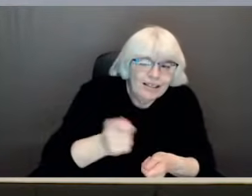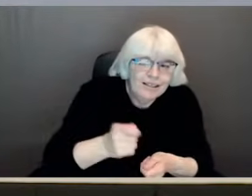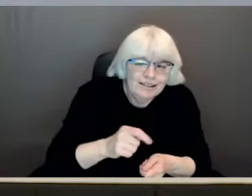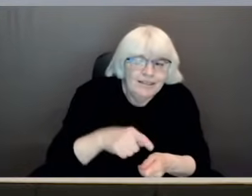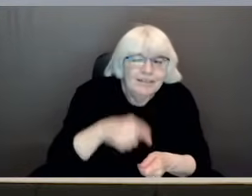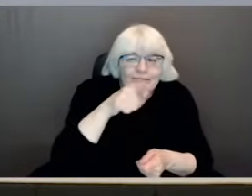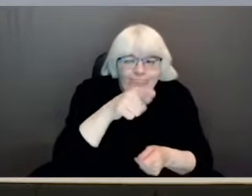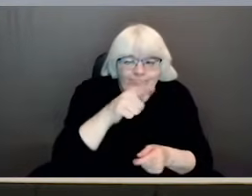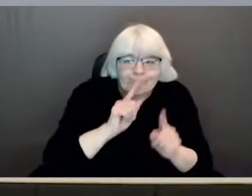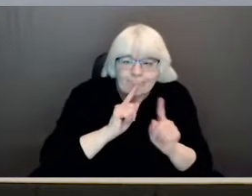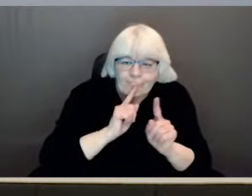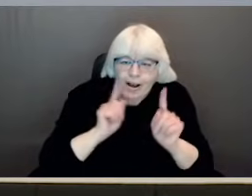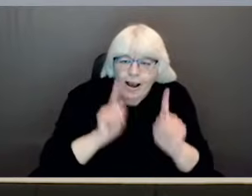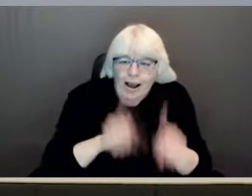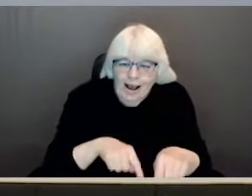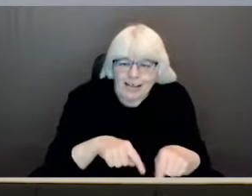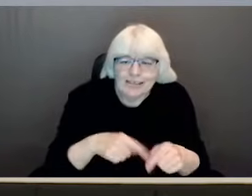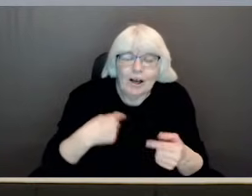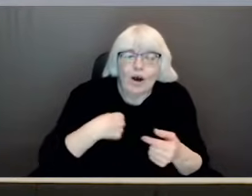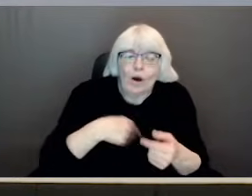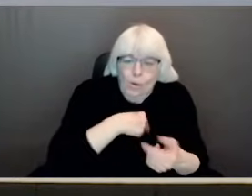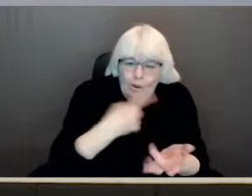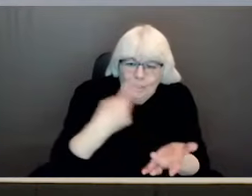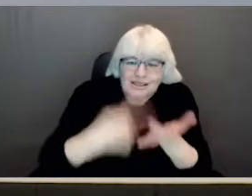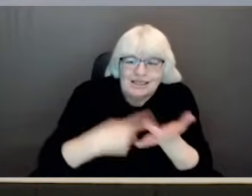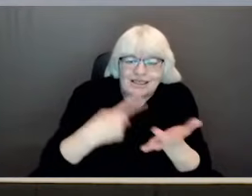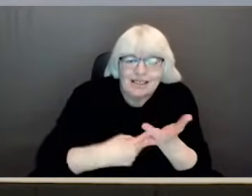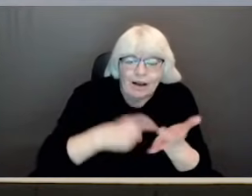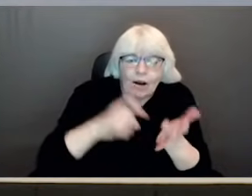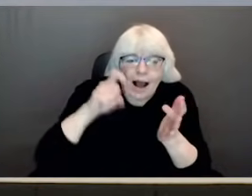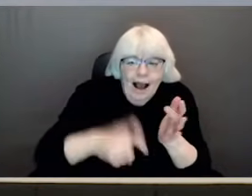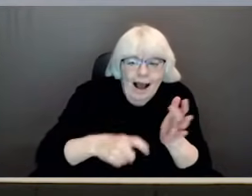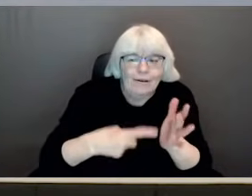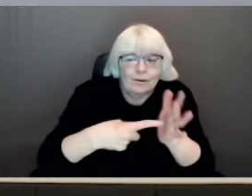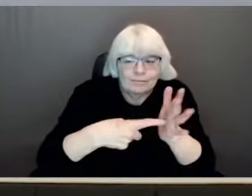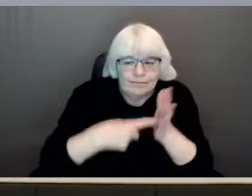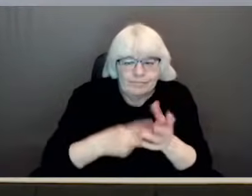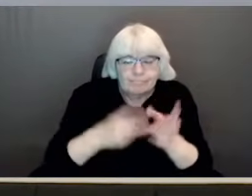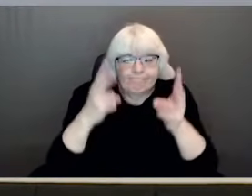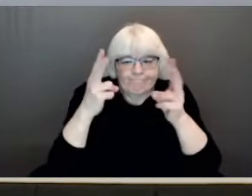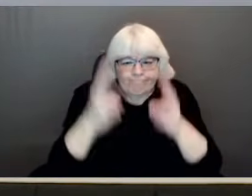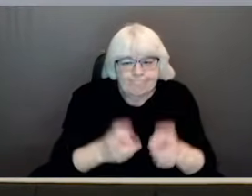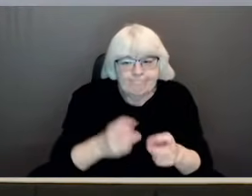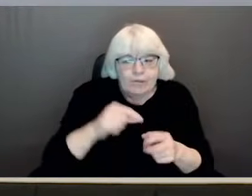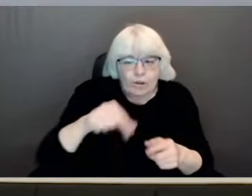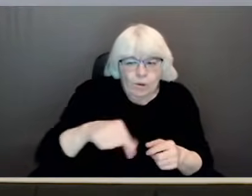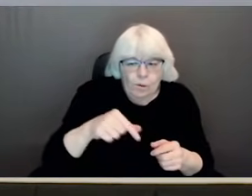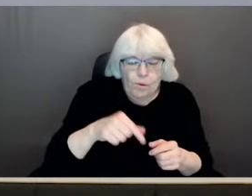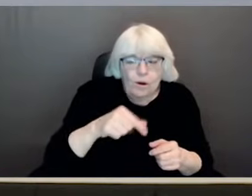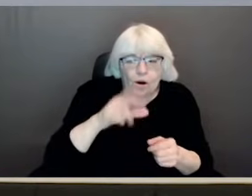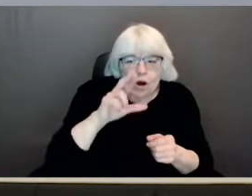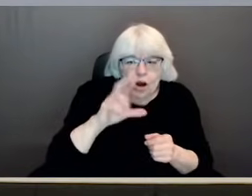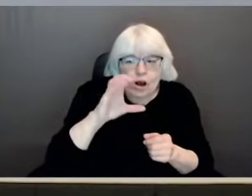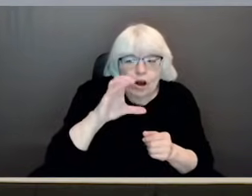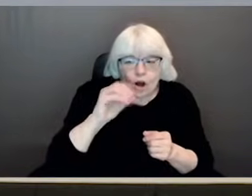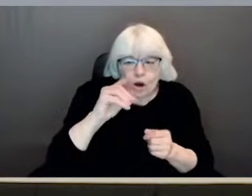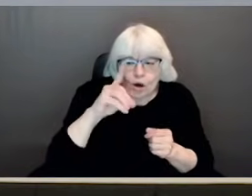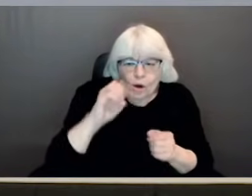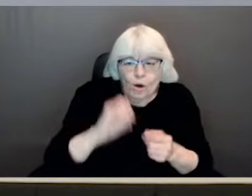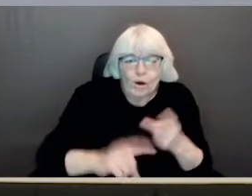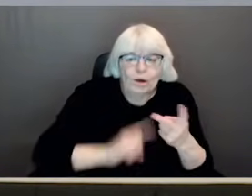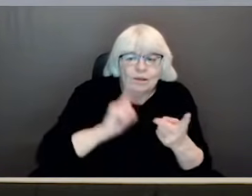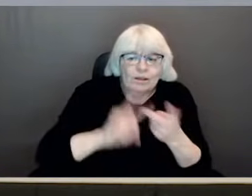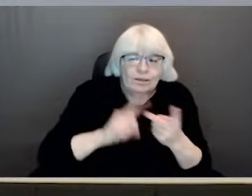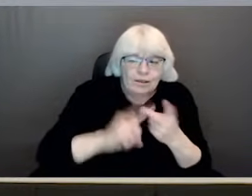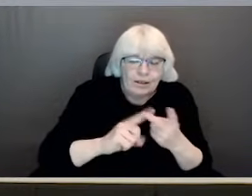pass, your Vax Pass is one way